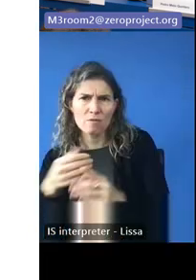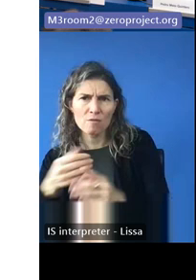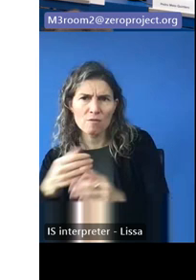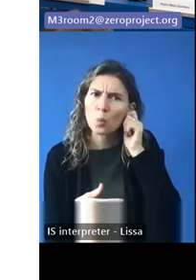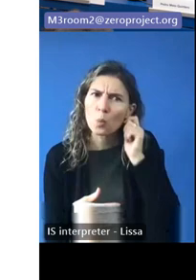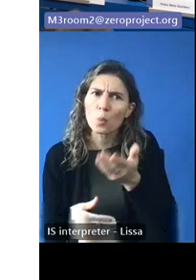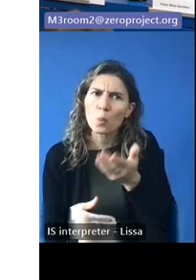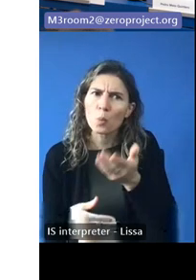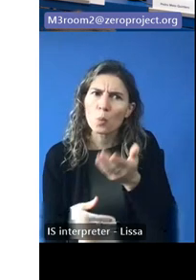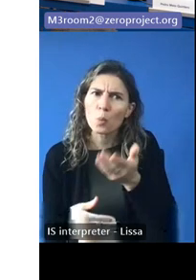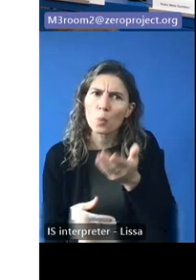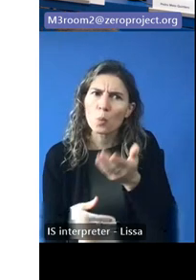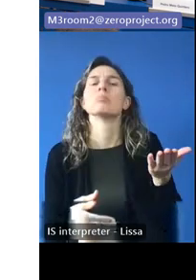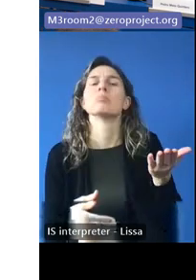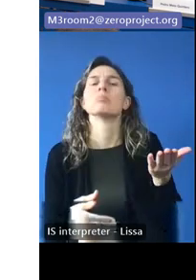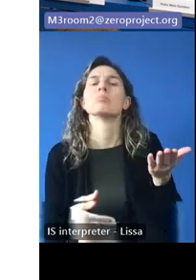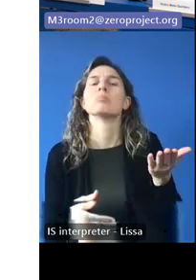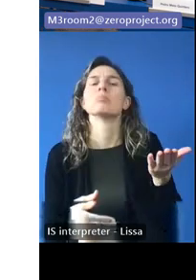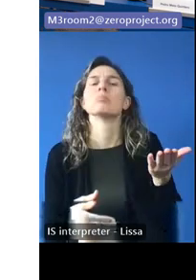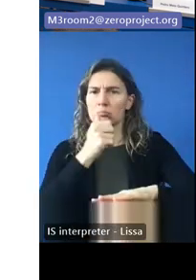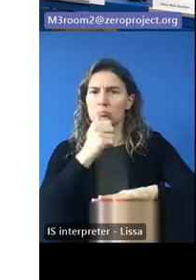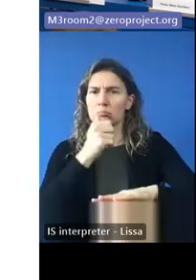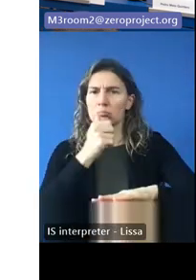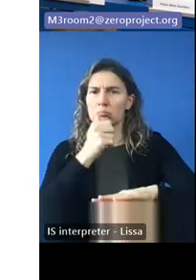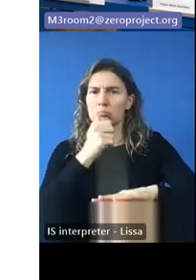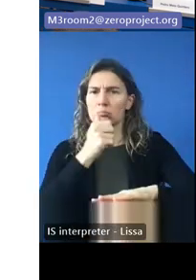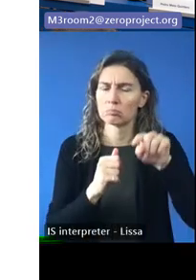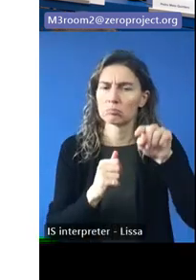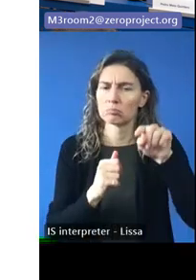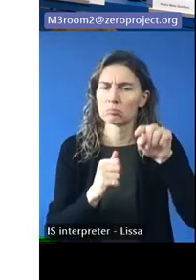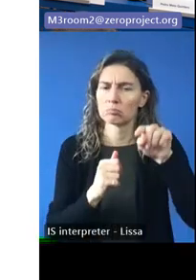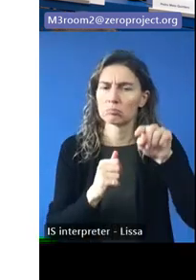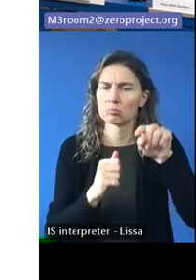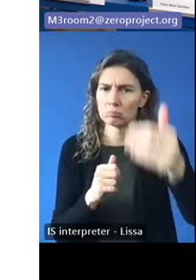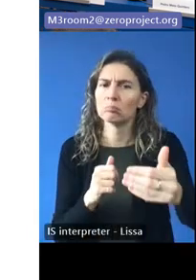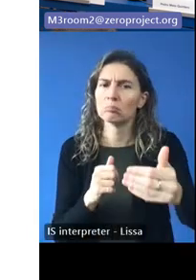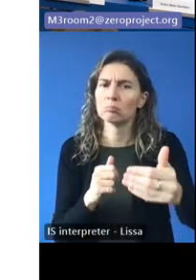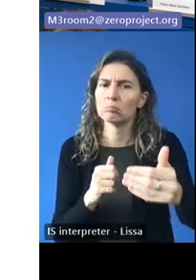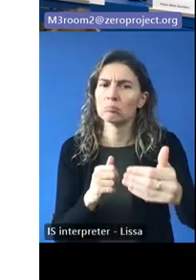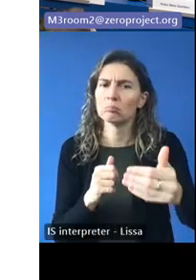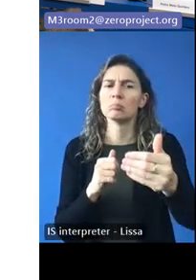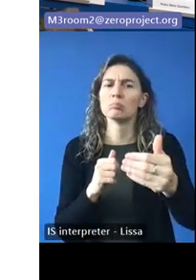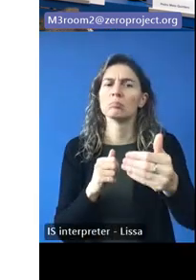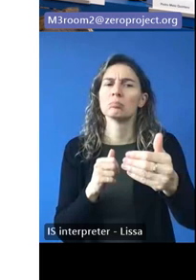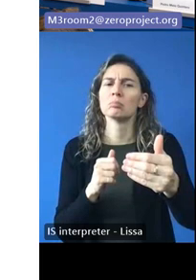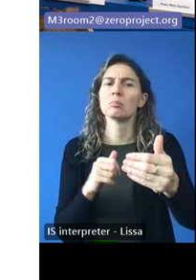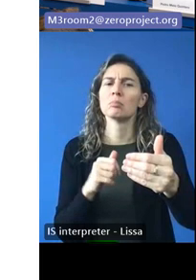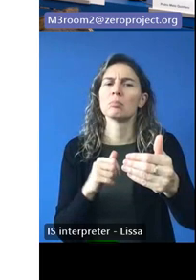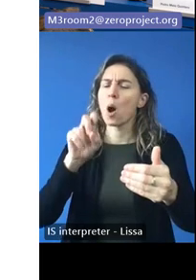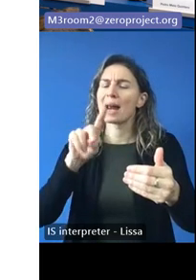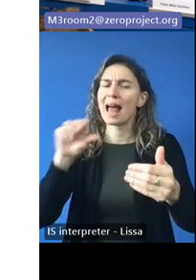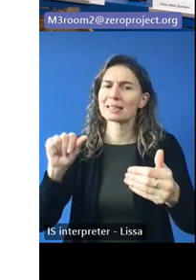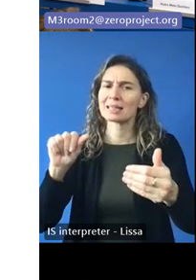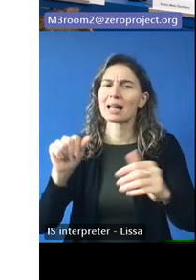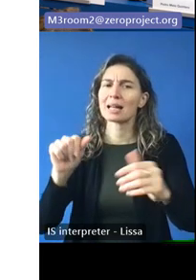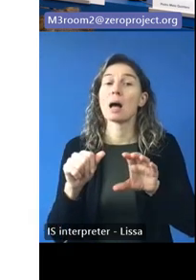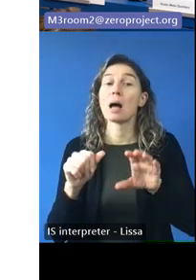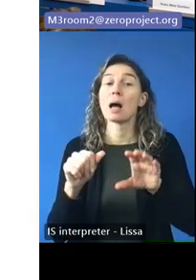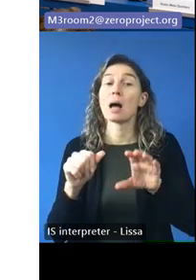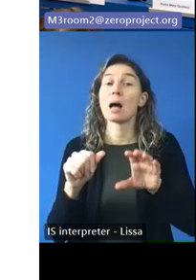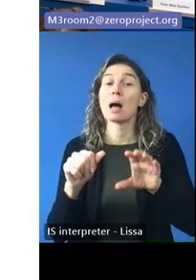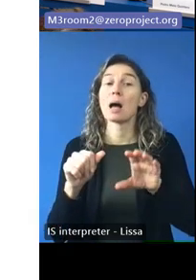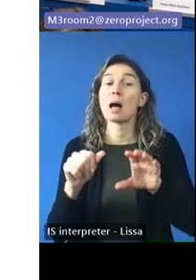Mexico will be implemented, which will improve, update, and expand the coverage of the Morada app in two more Mexican